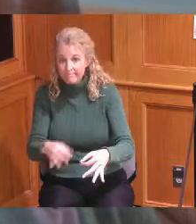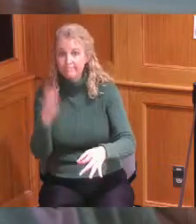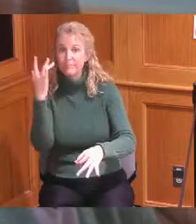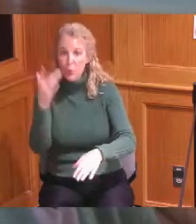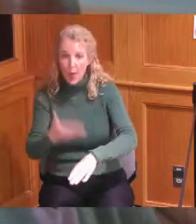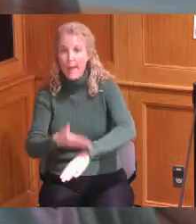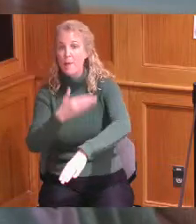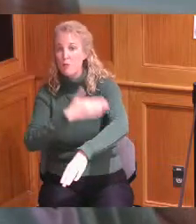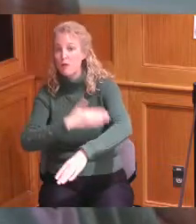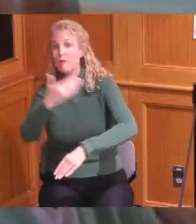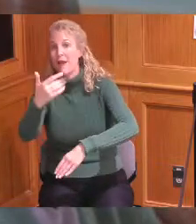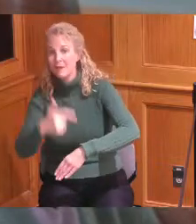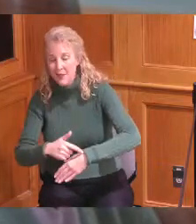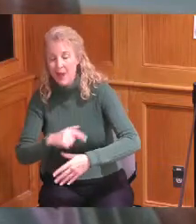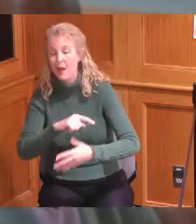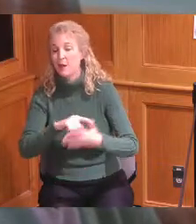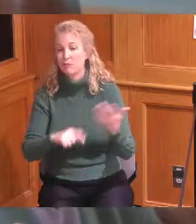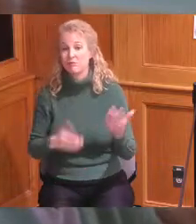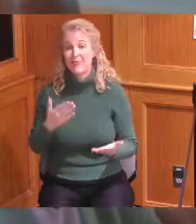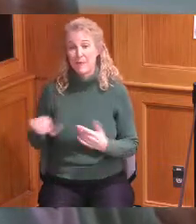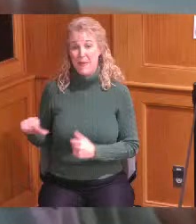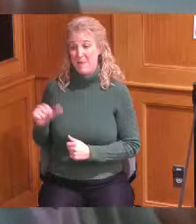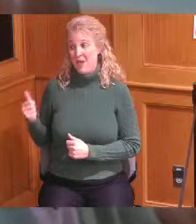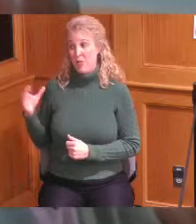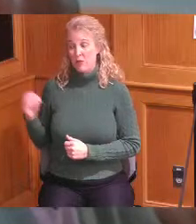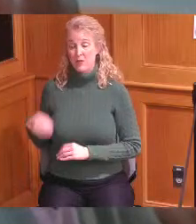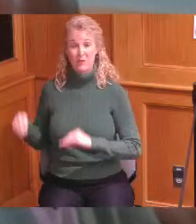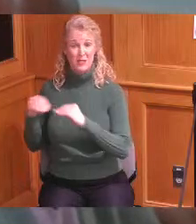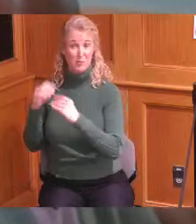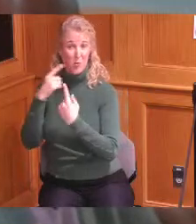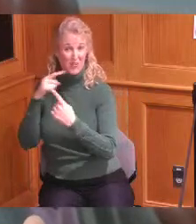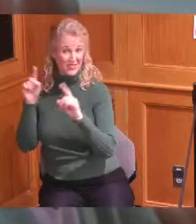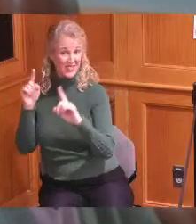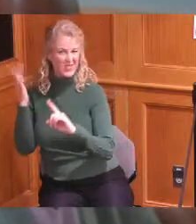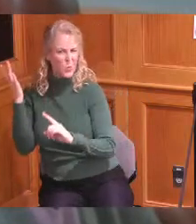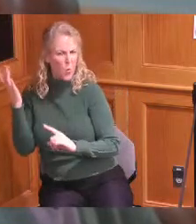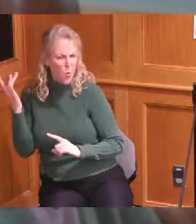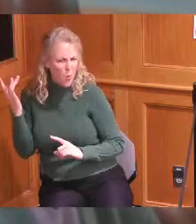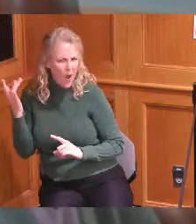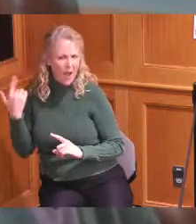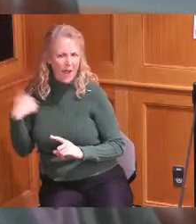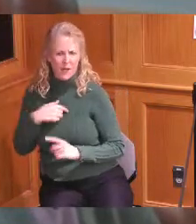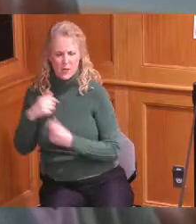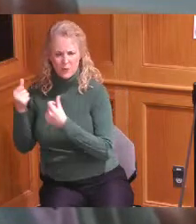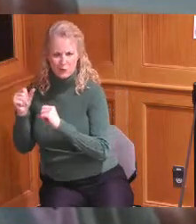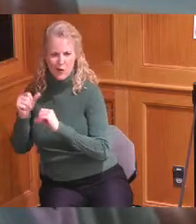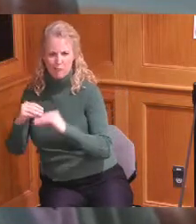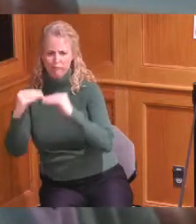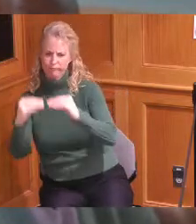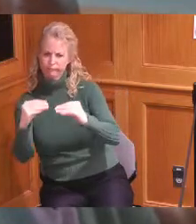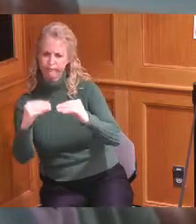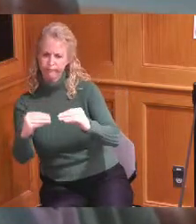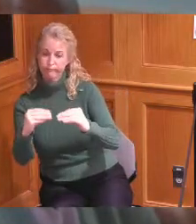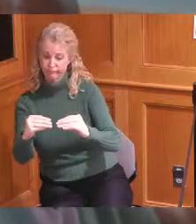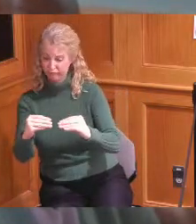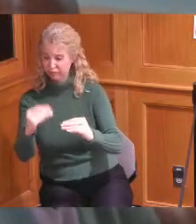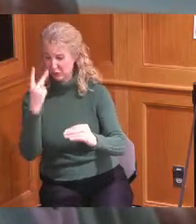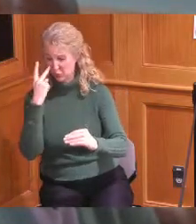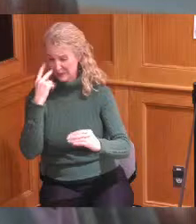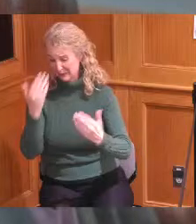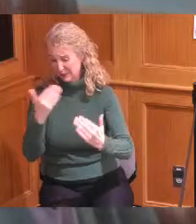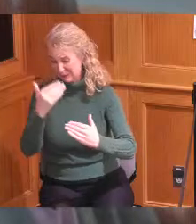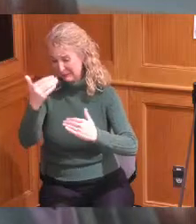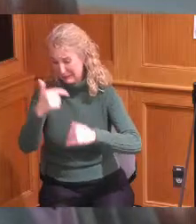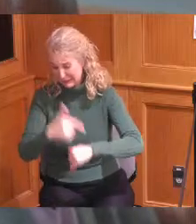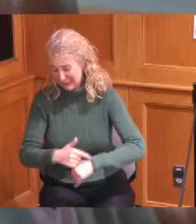practices are that other companies that may be more successful are employing into their bid process. And